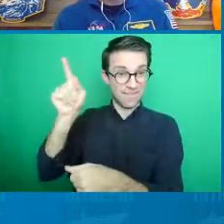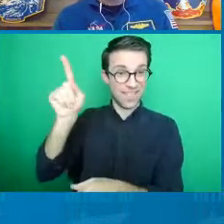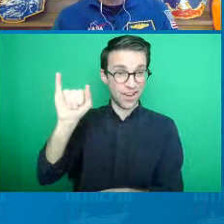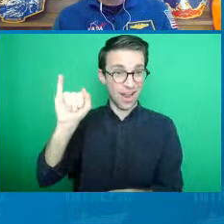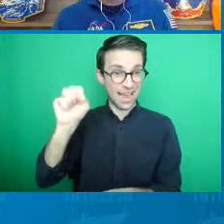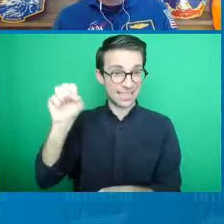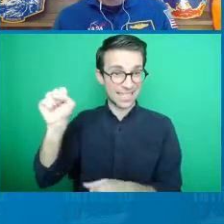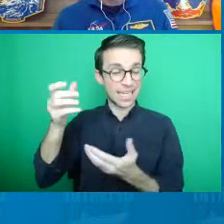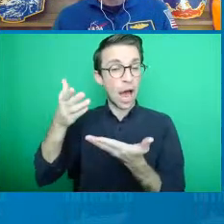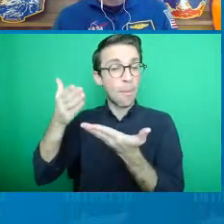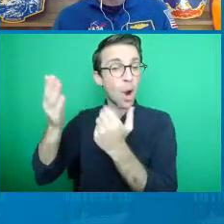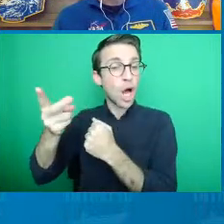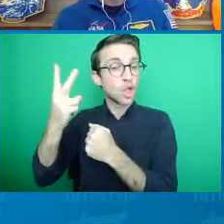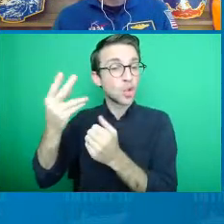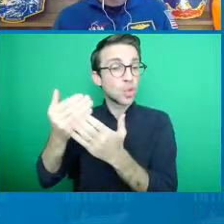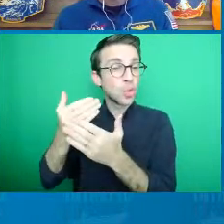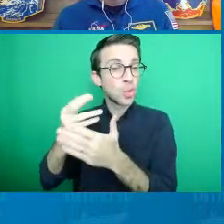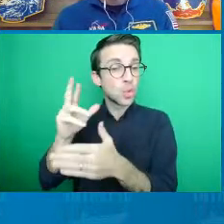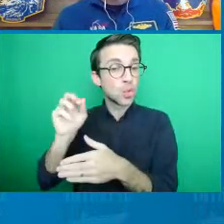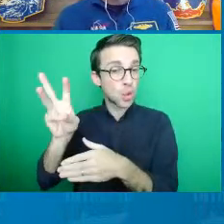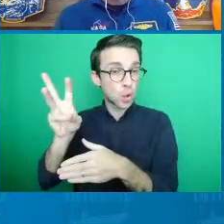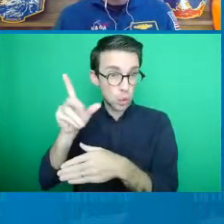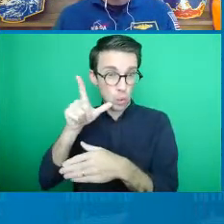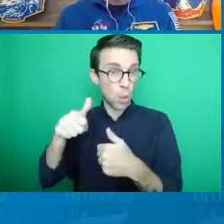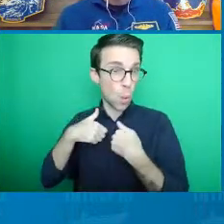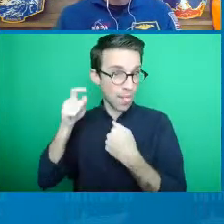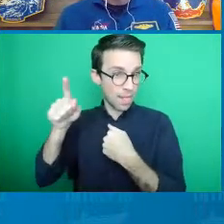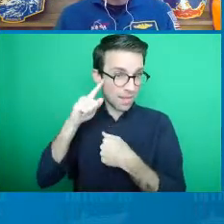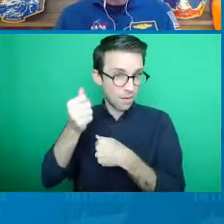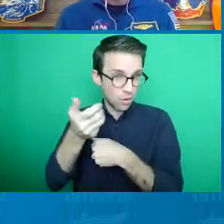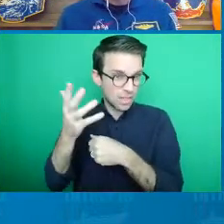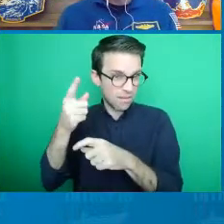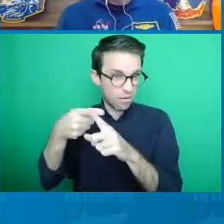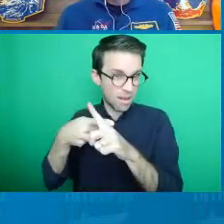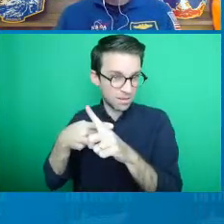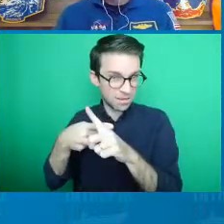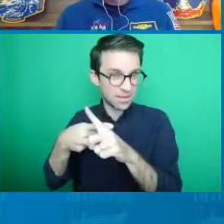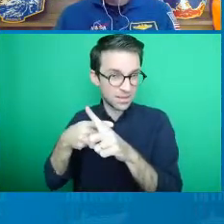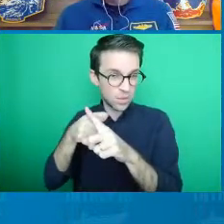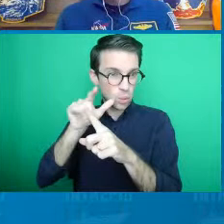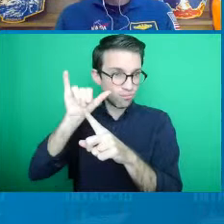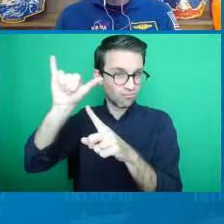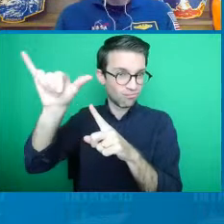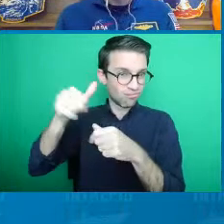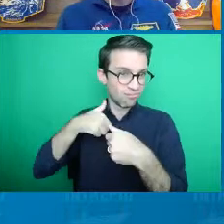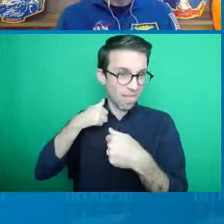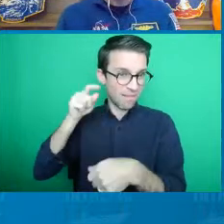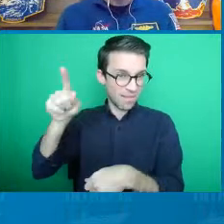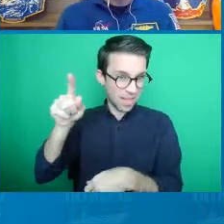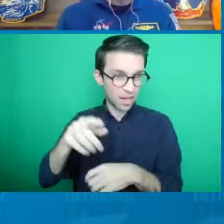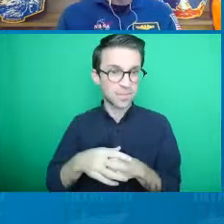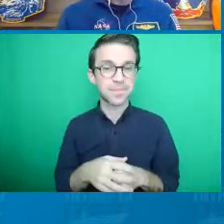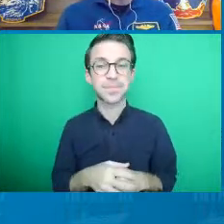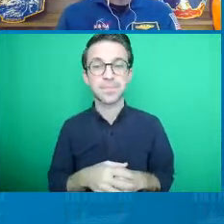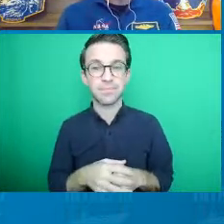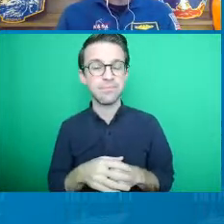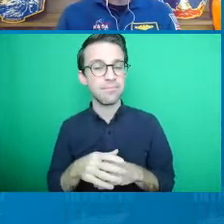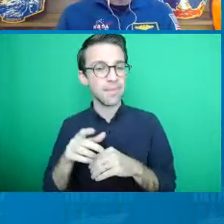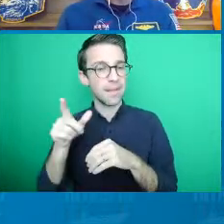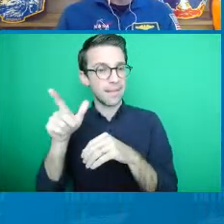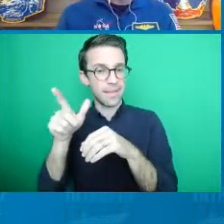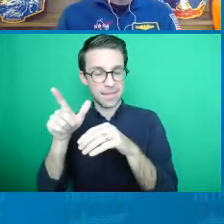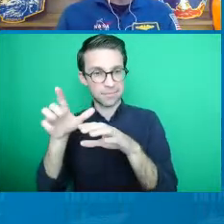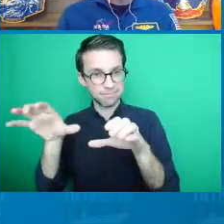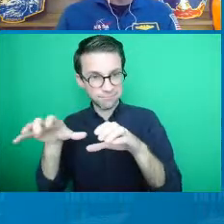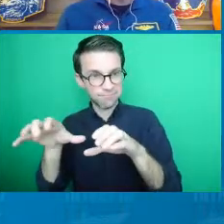new crew members who stayed on board for several months on board the space station and executing the mission of the space